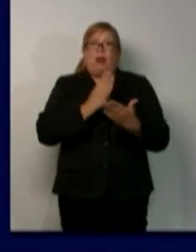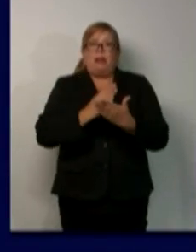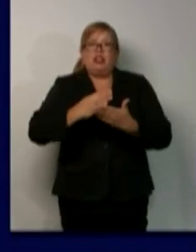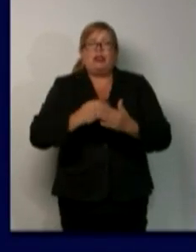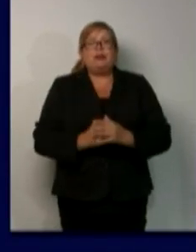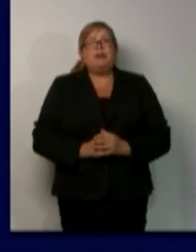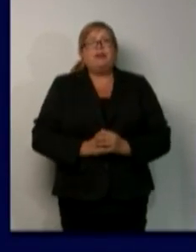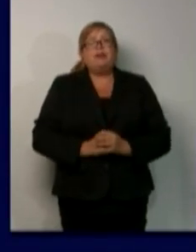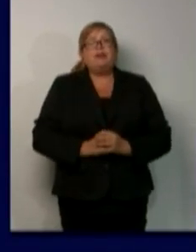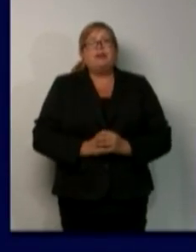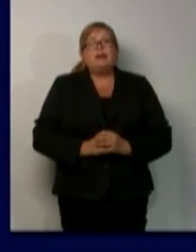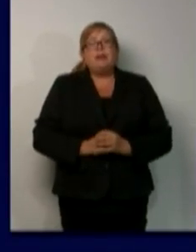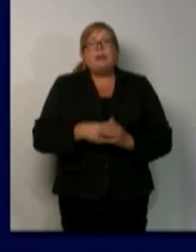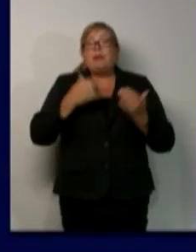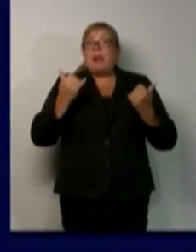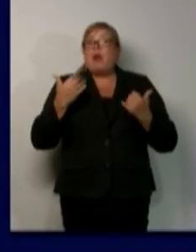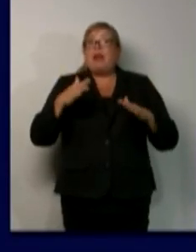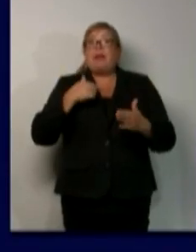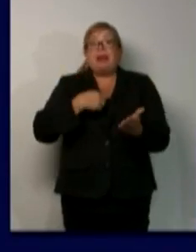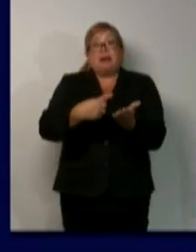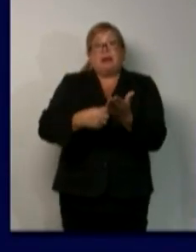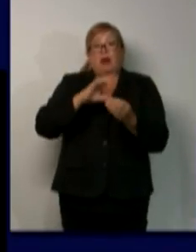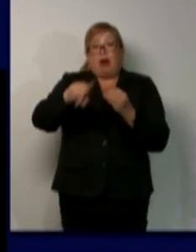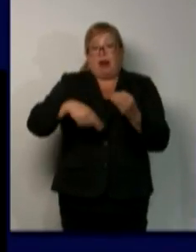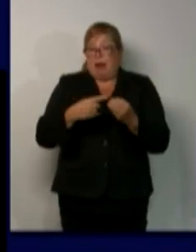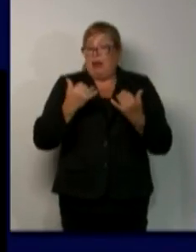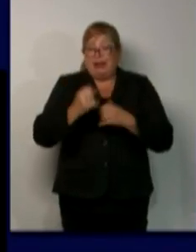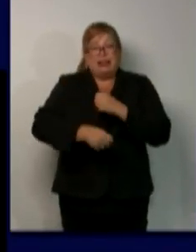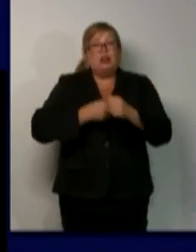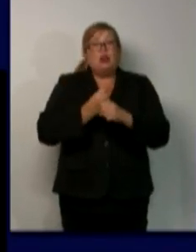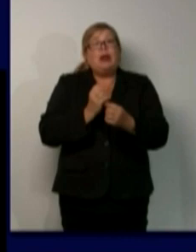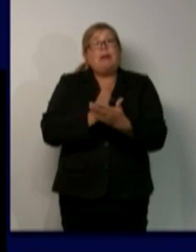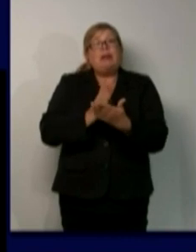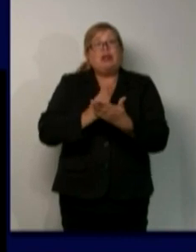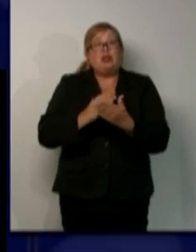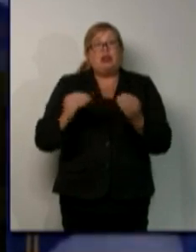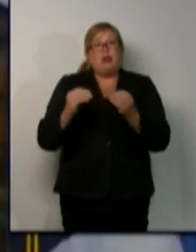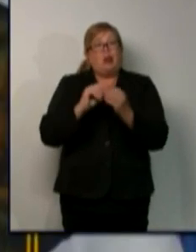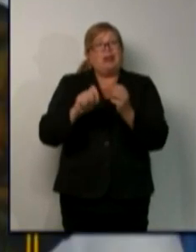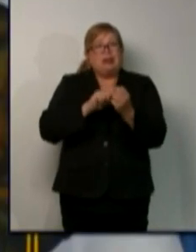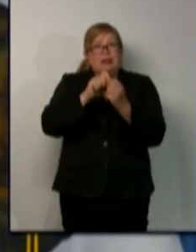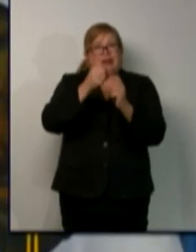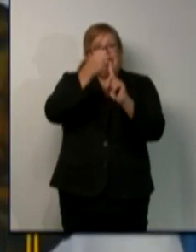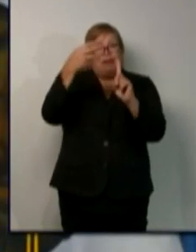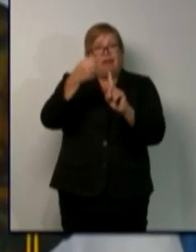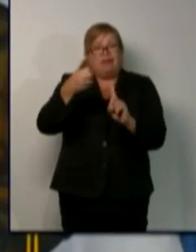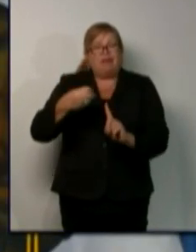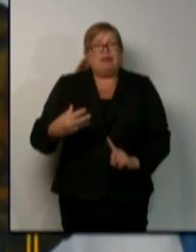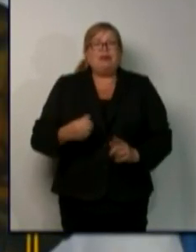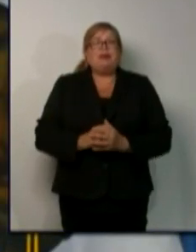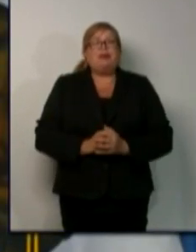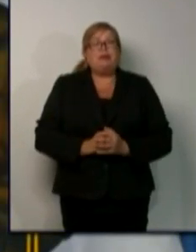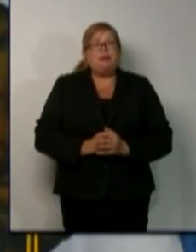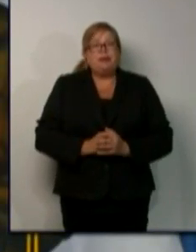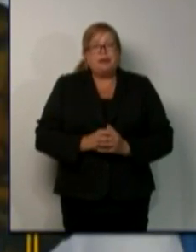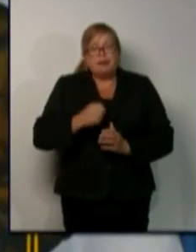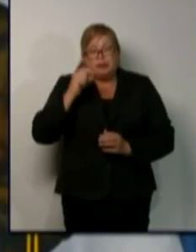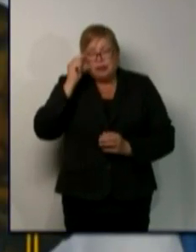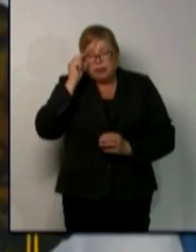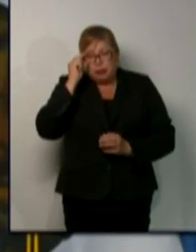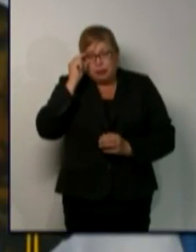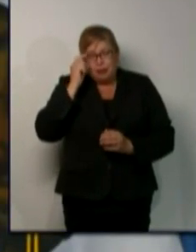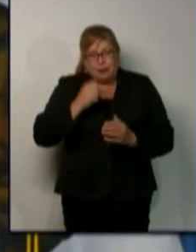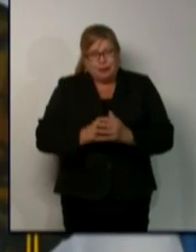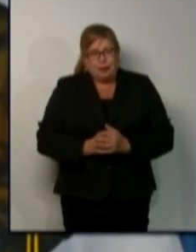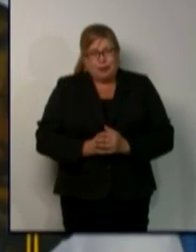Let me now talk about this year's budget in more specific terms. The current budget